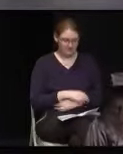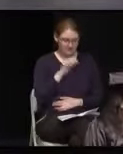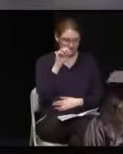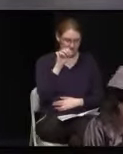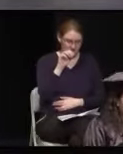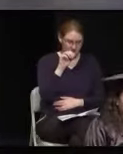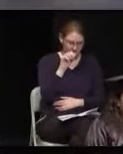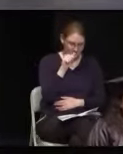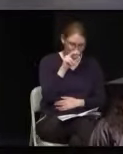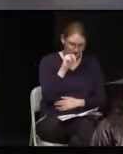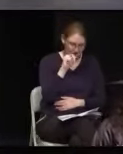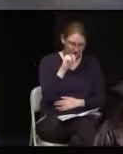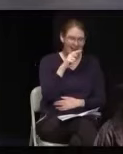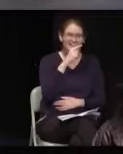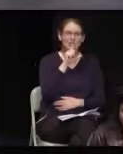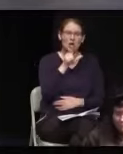Angel Tidwell.